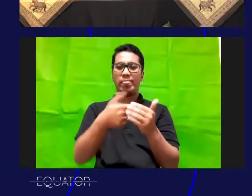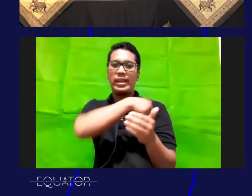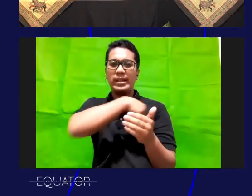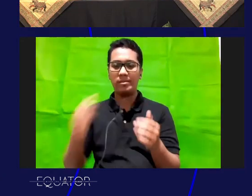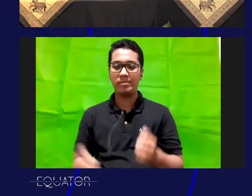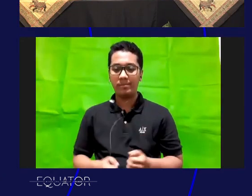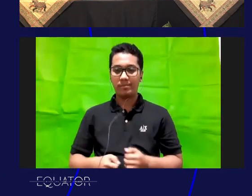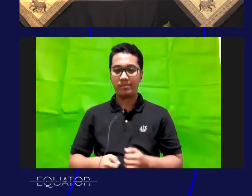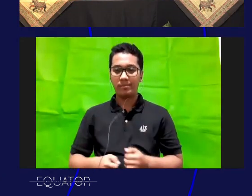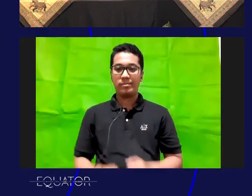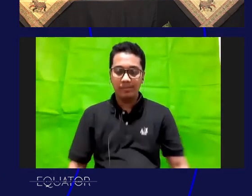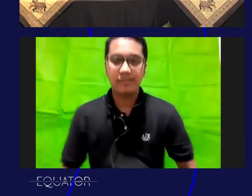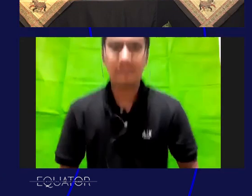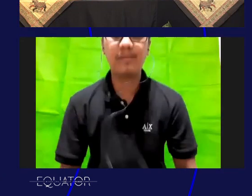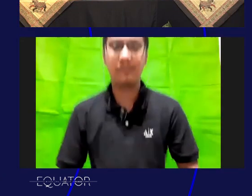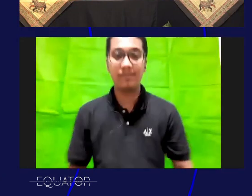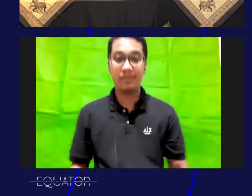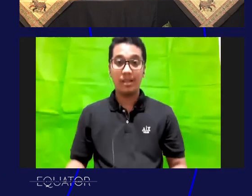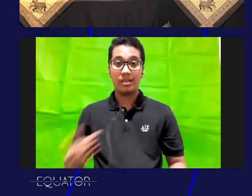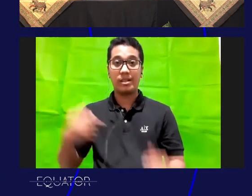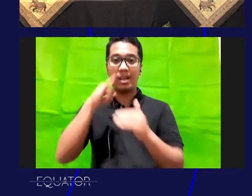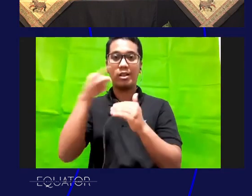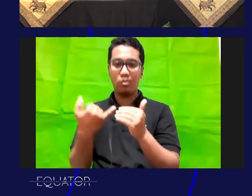imperialistic, and also